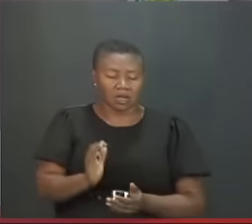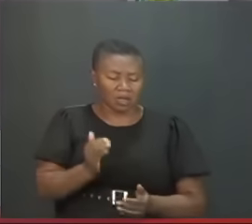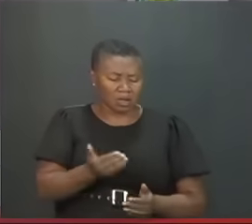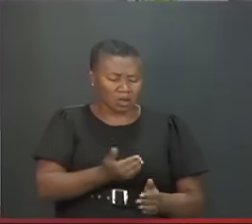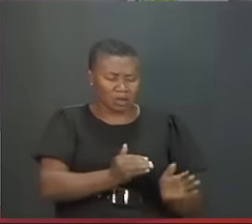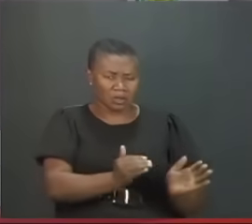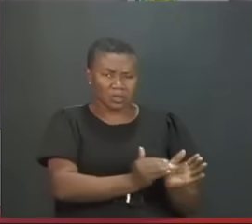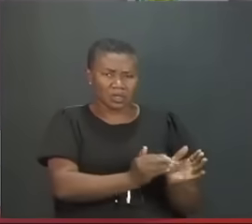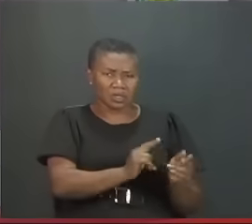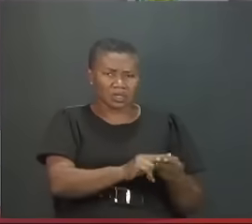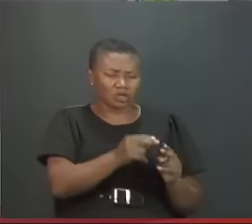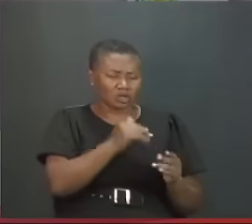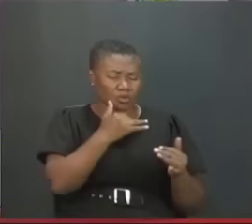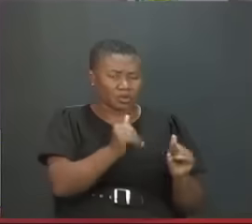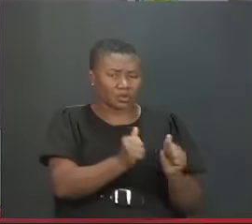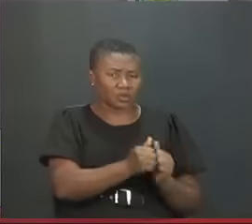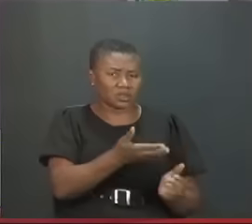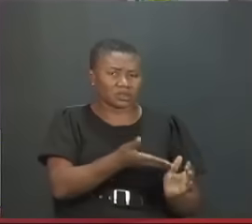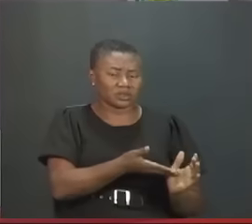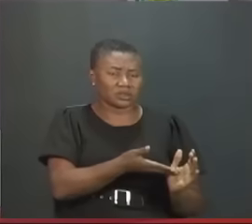granted.